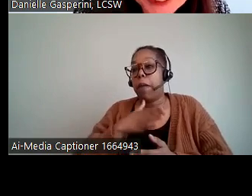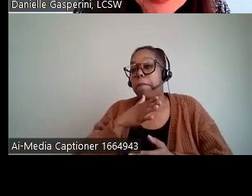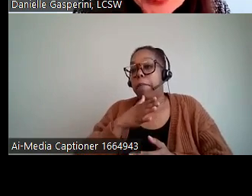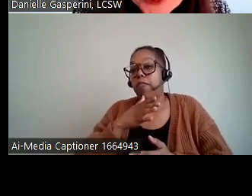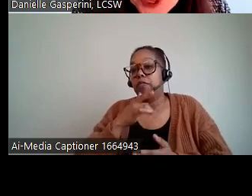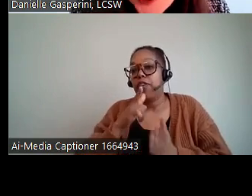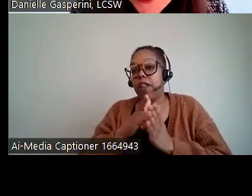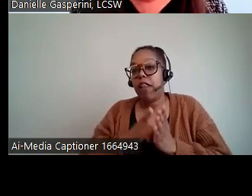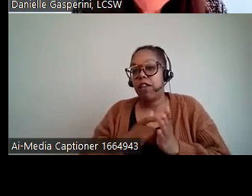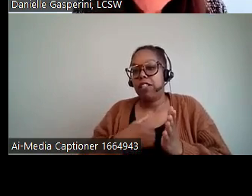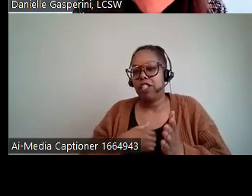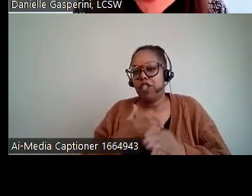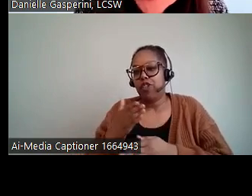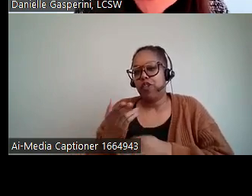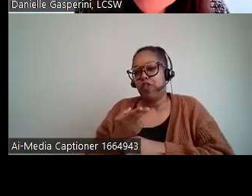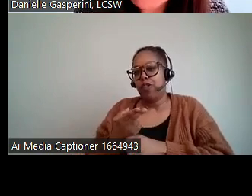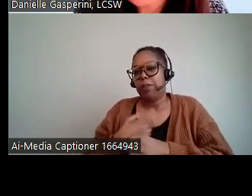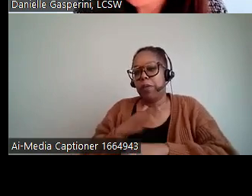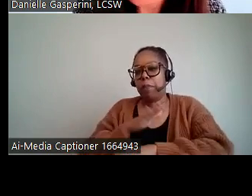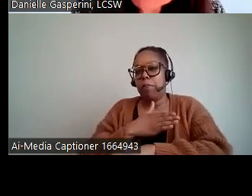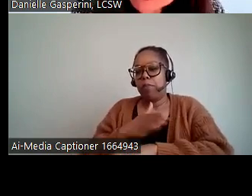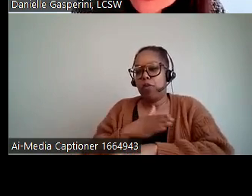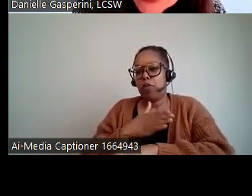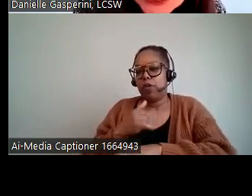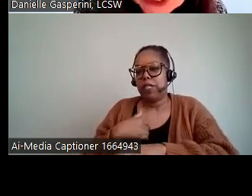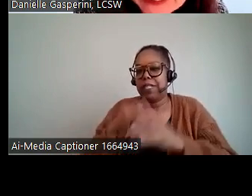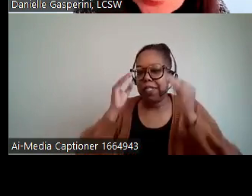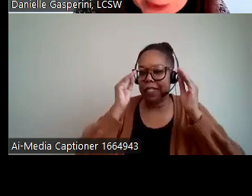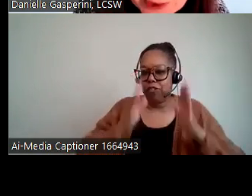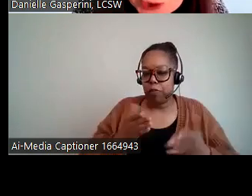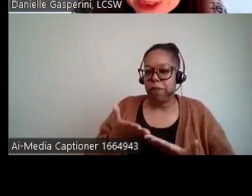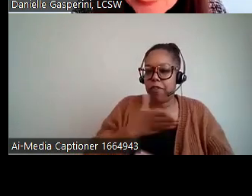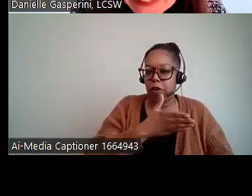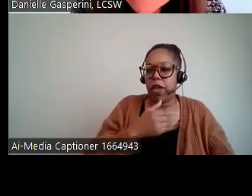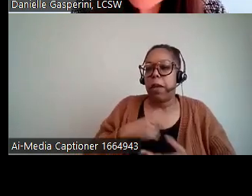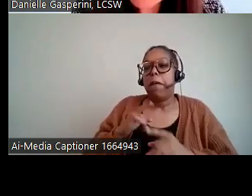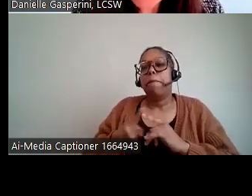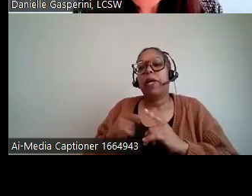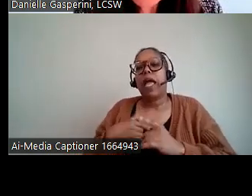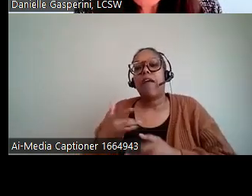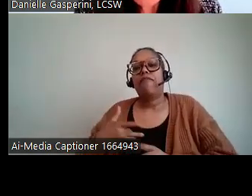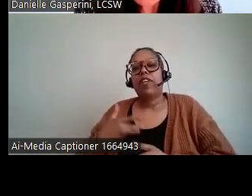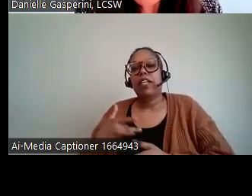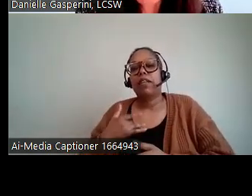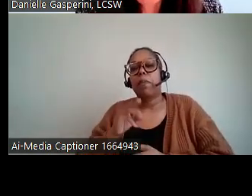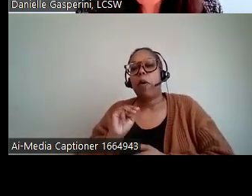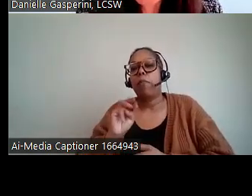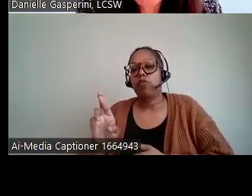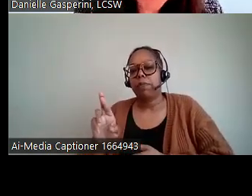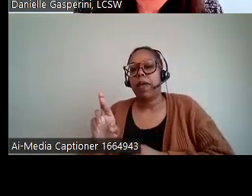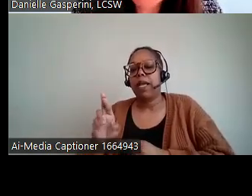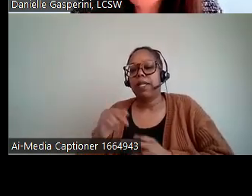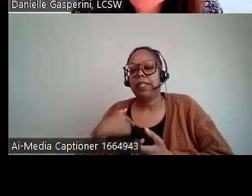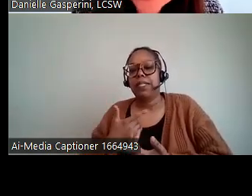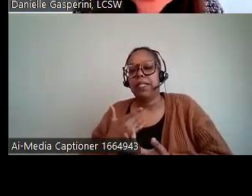little example. I feel like mobile response acts as like a conductor in an orchestra. They check to see who is